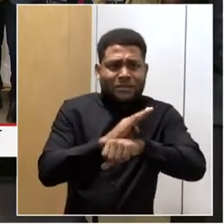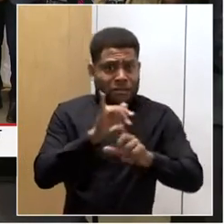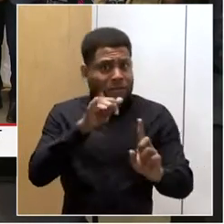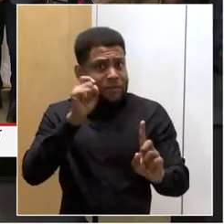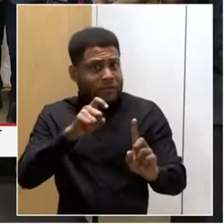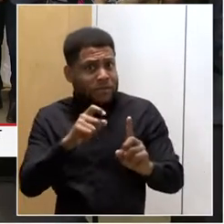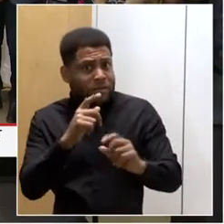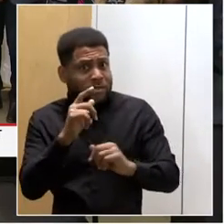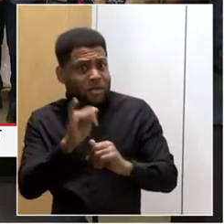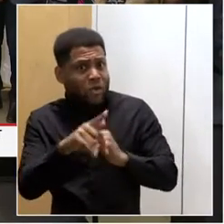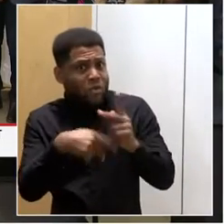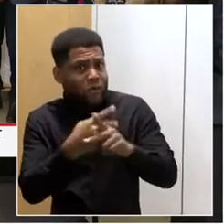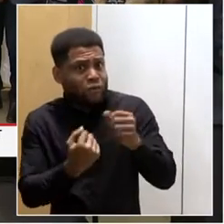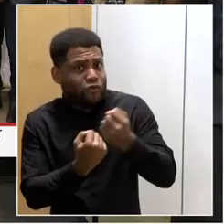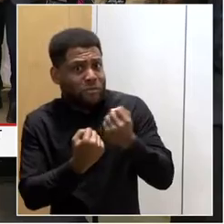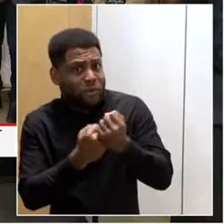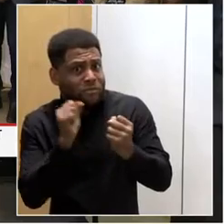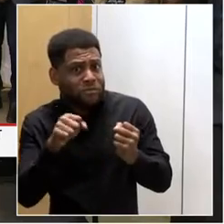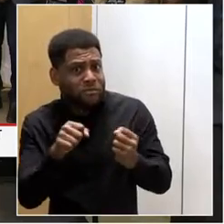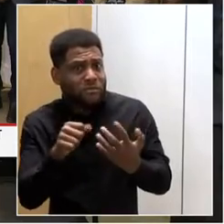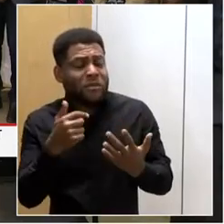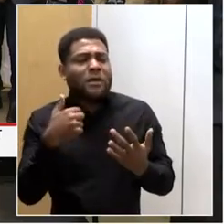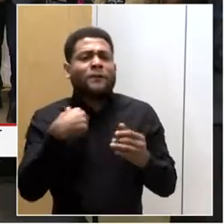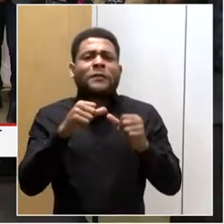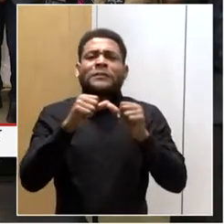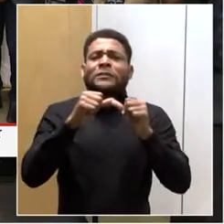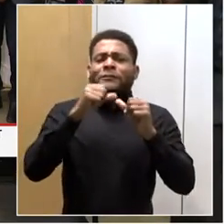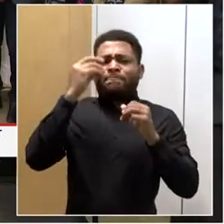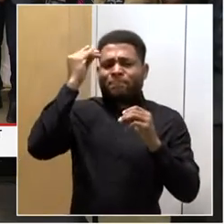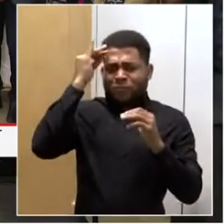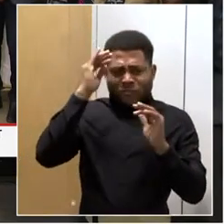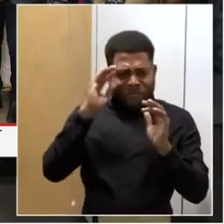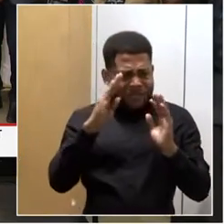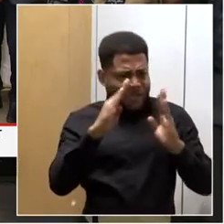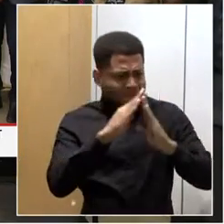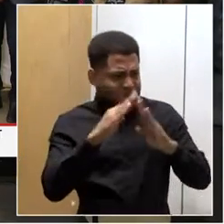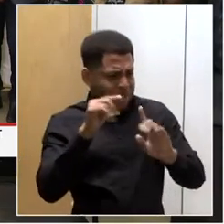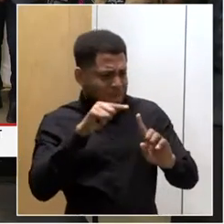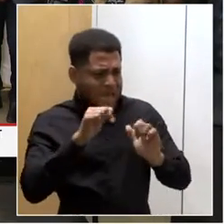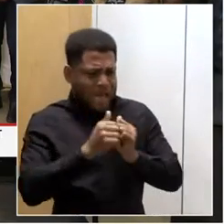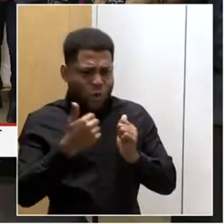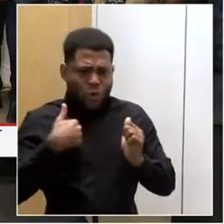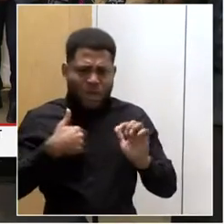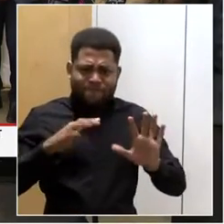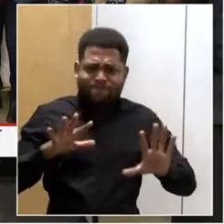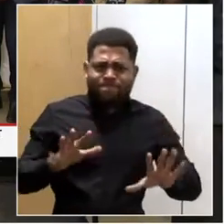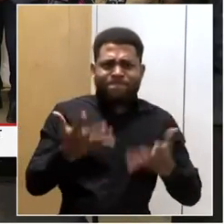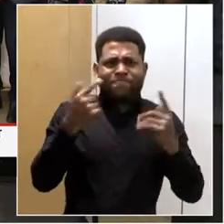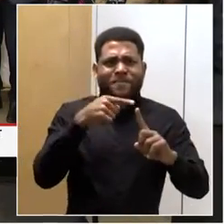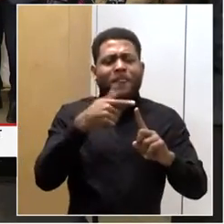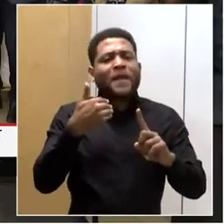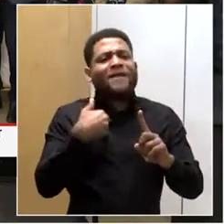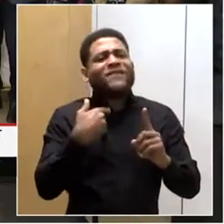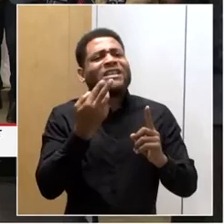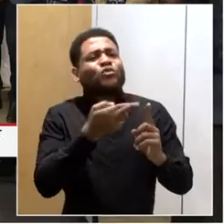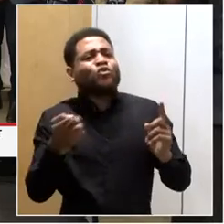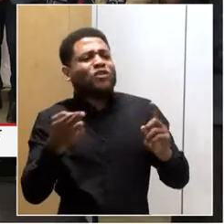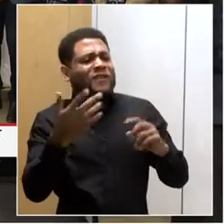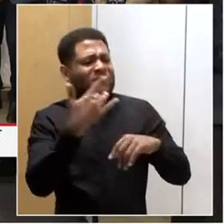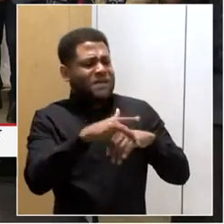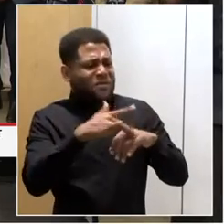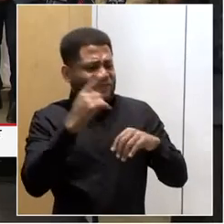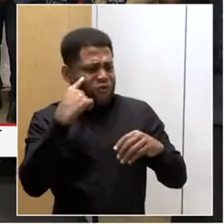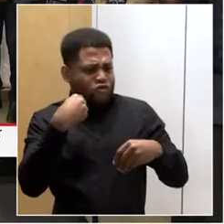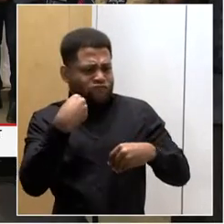our downtown to make sure that we're providing the resources that are absolutely necessary to support those efforts by people like